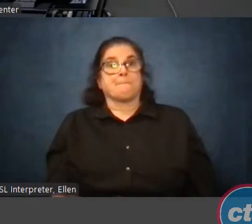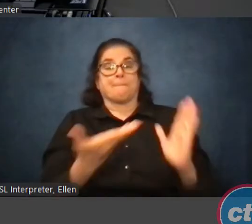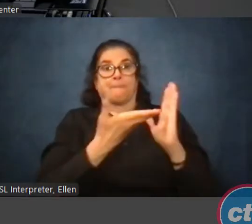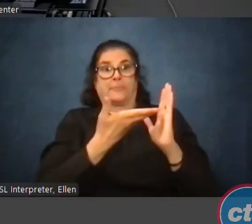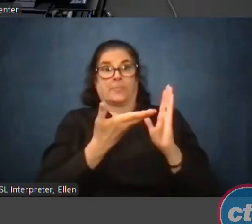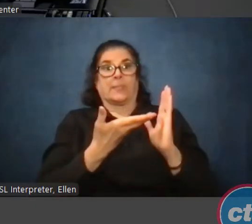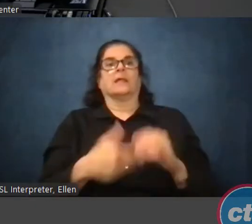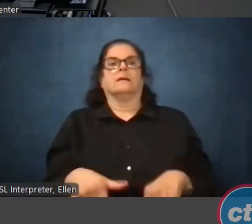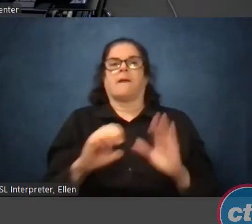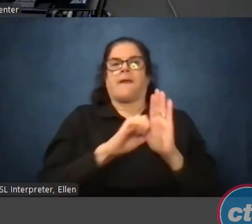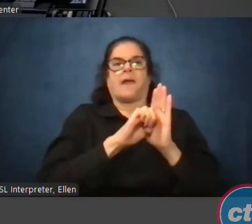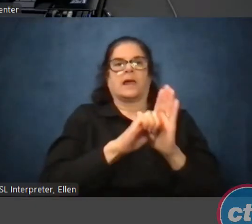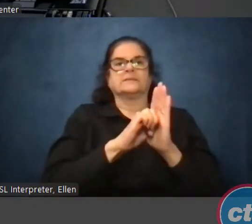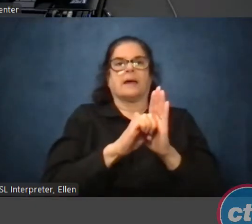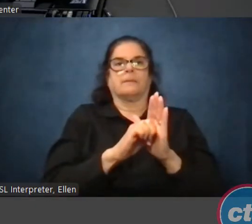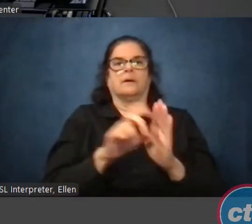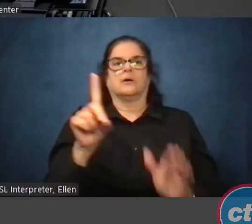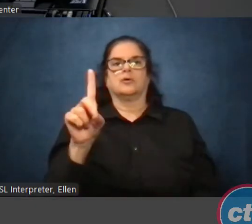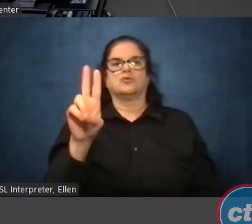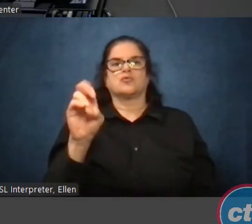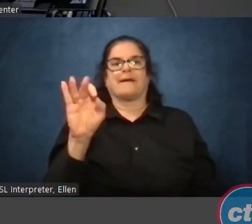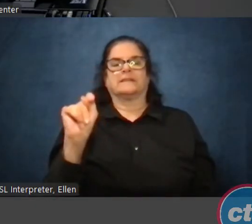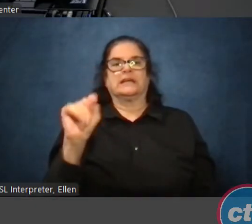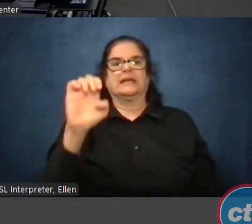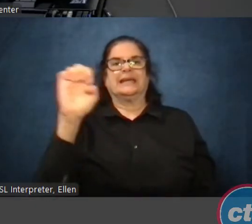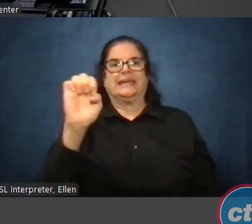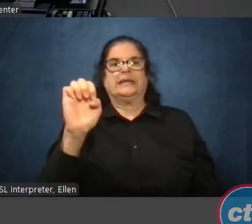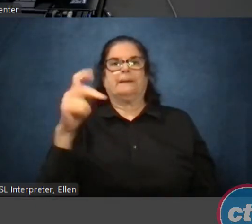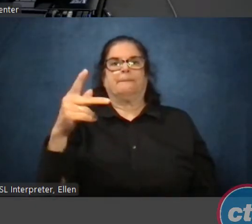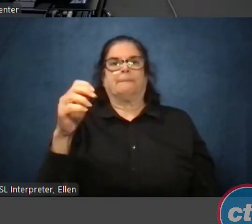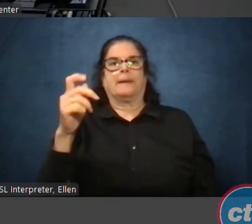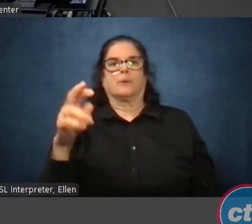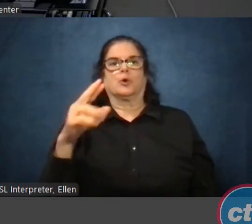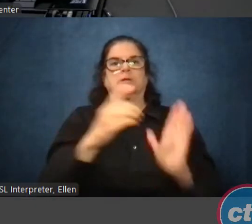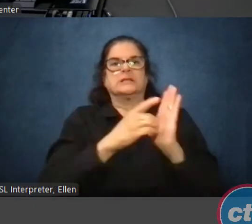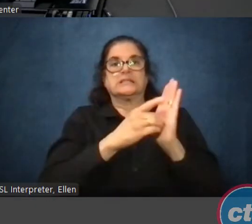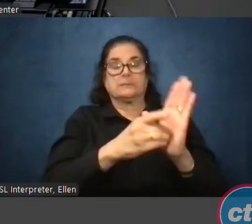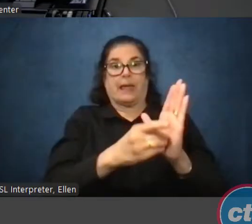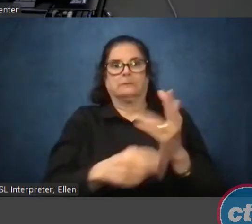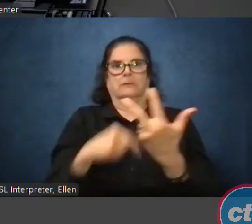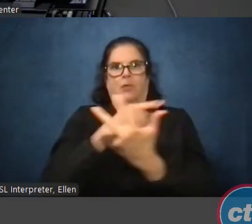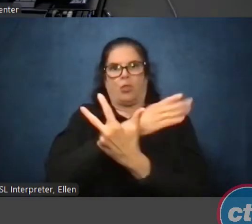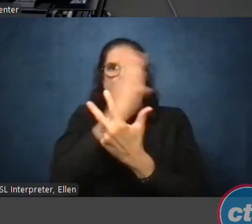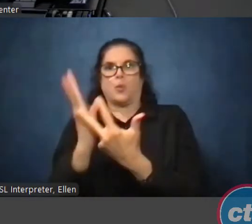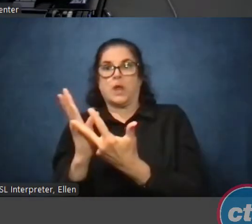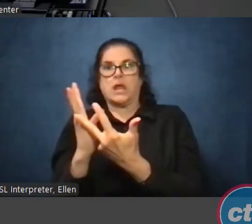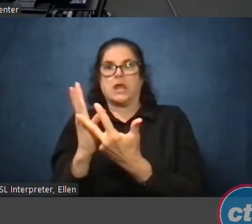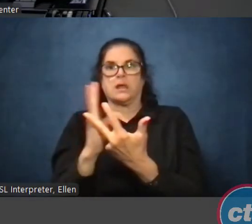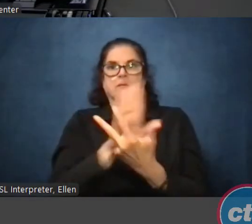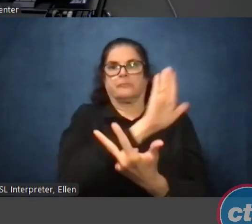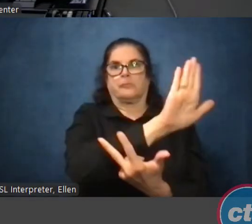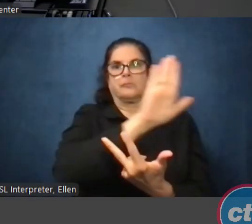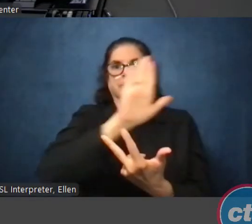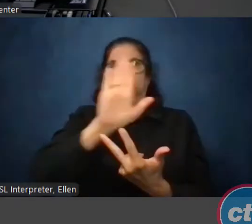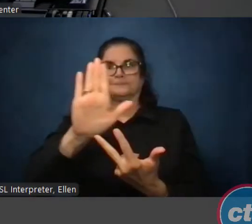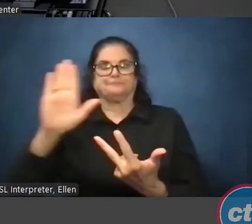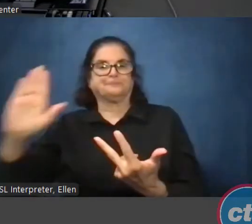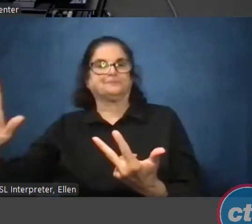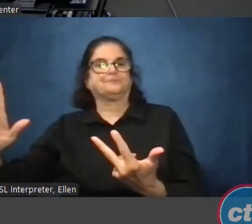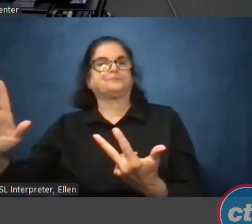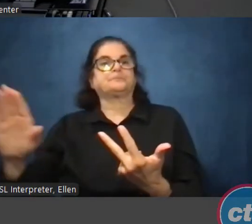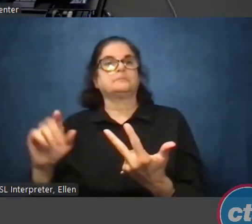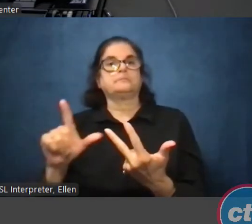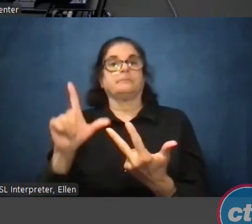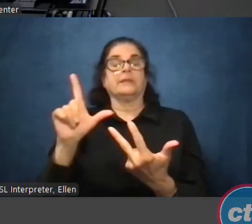we have our example draft e-paper display designs. So we've got 3 different designs that are showing on the screen,